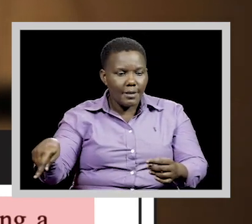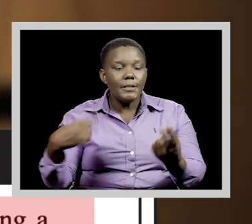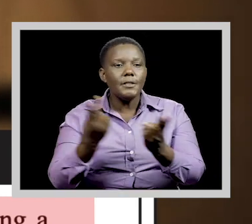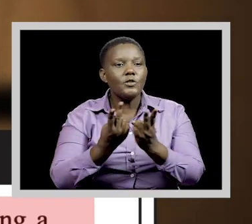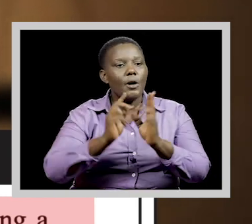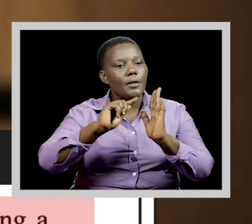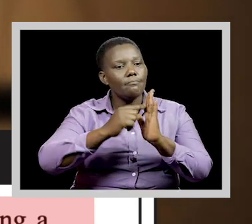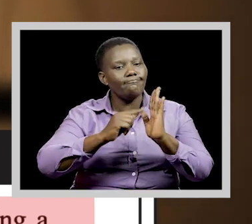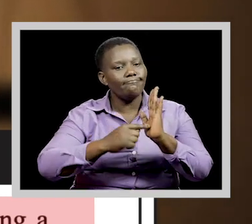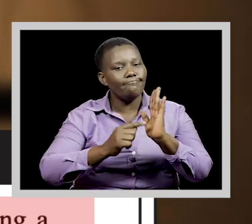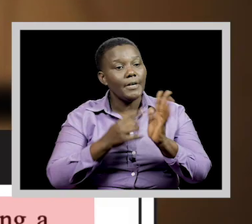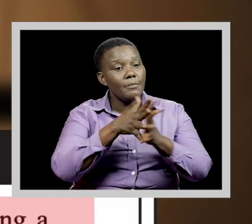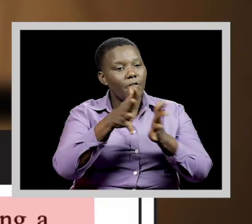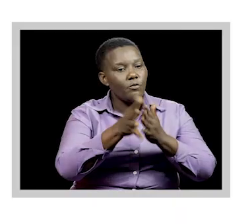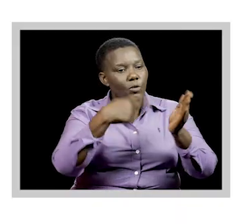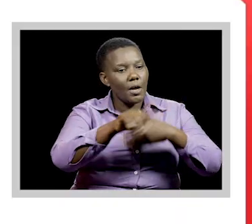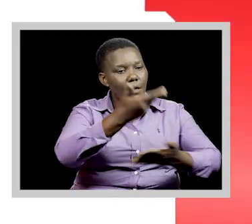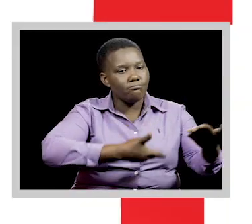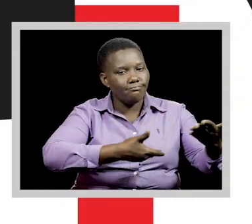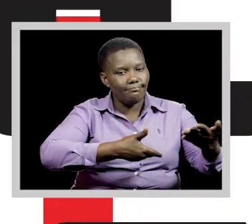be specified in the warrant.